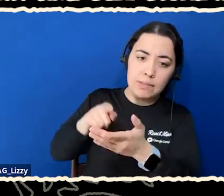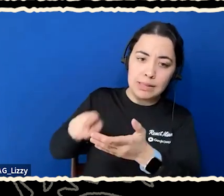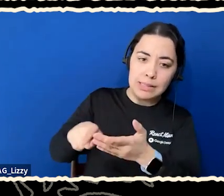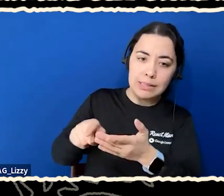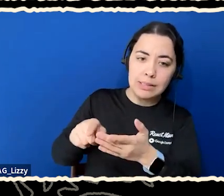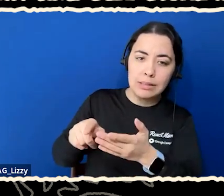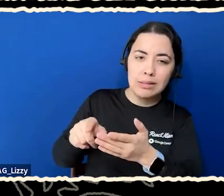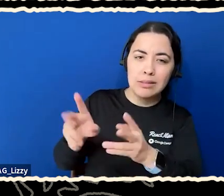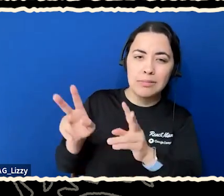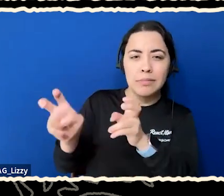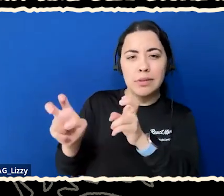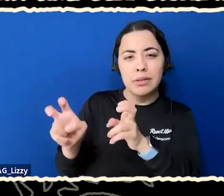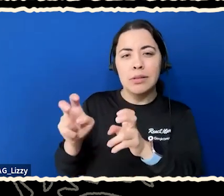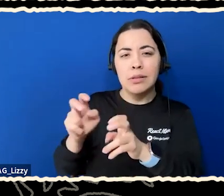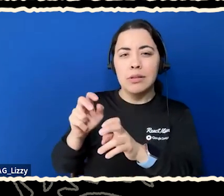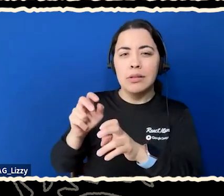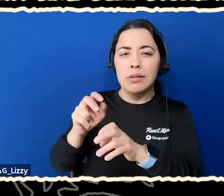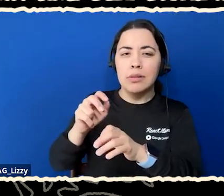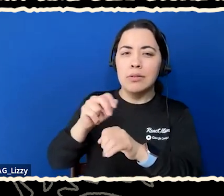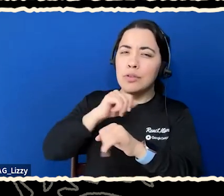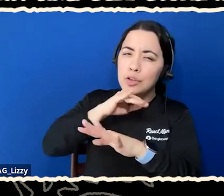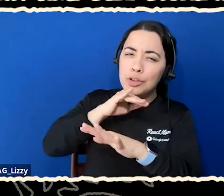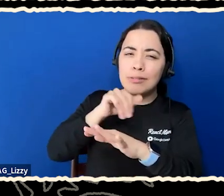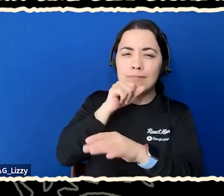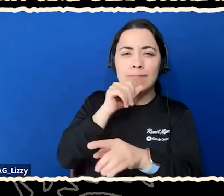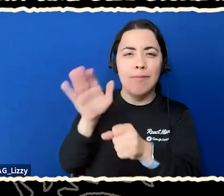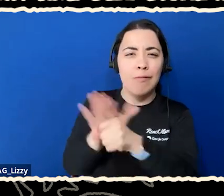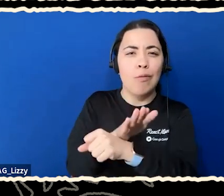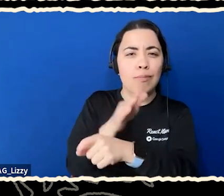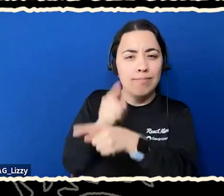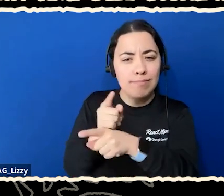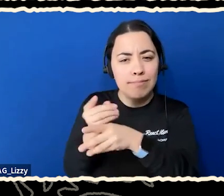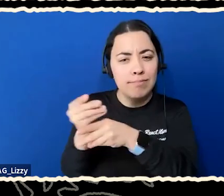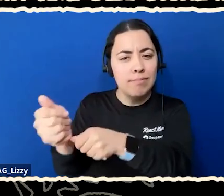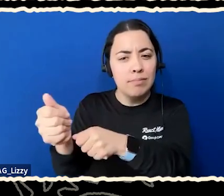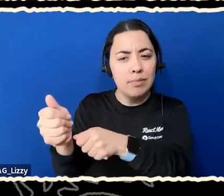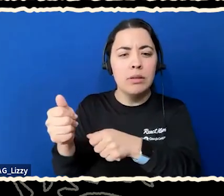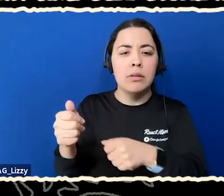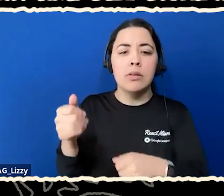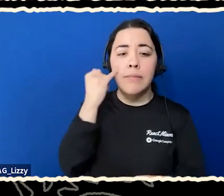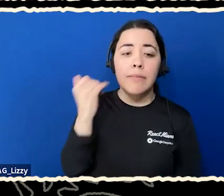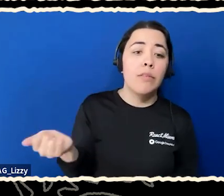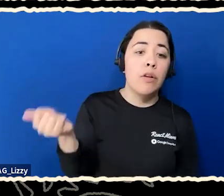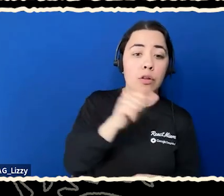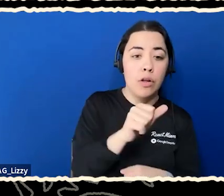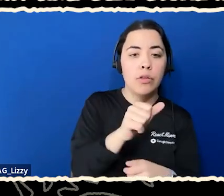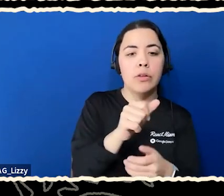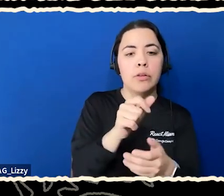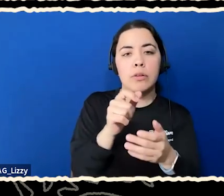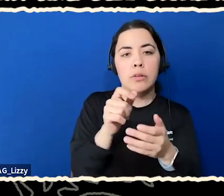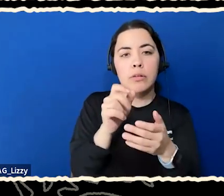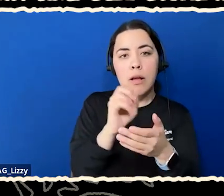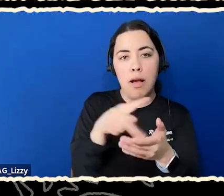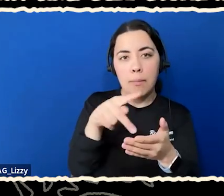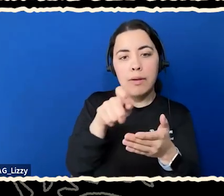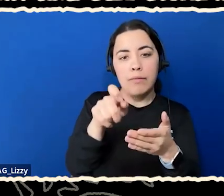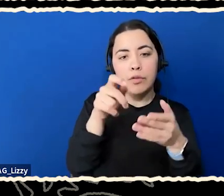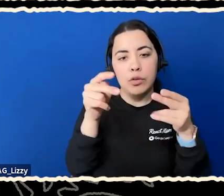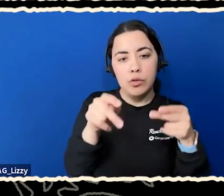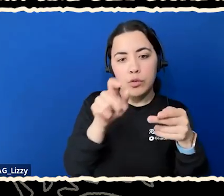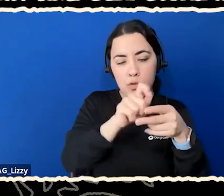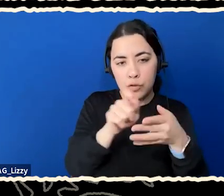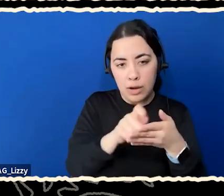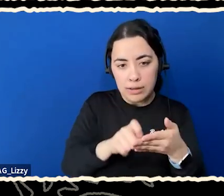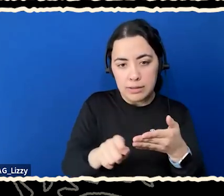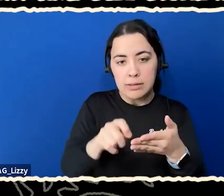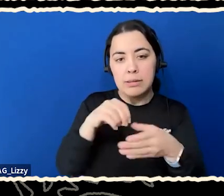work. So if there's another write operation to the DOM in the same script that could invalidate this calculated